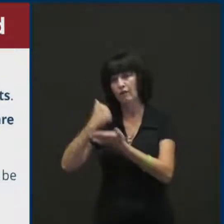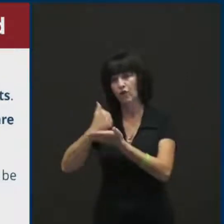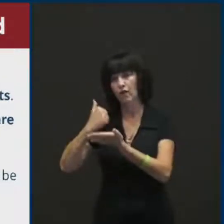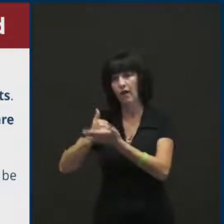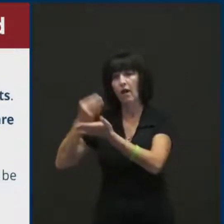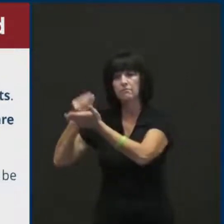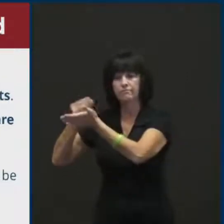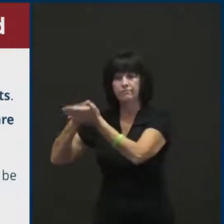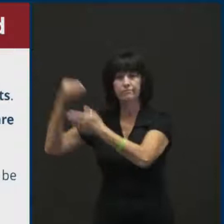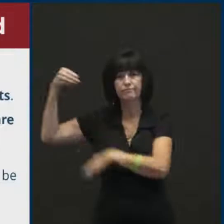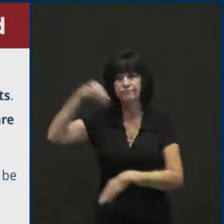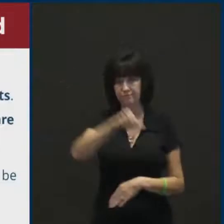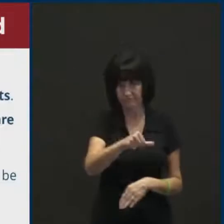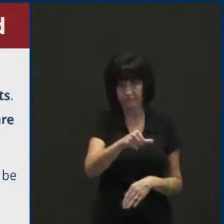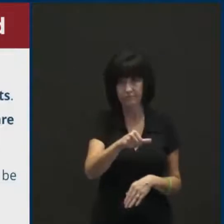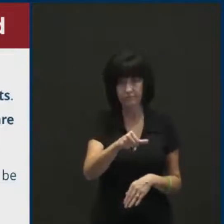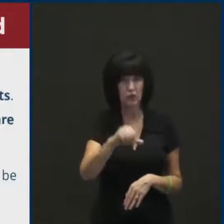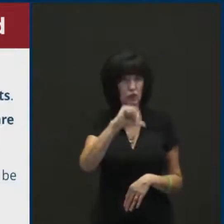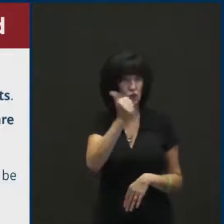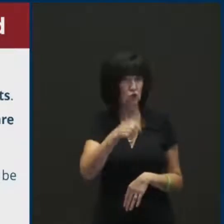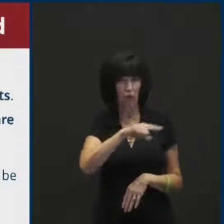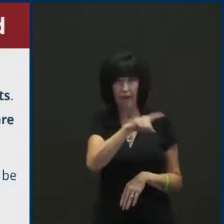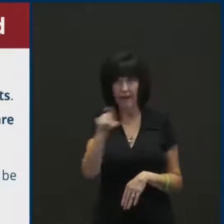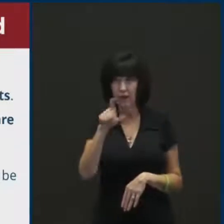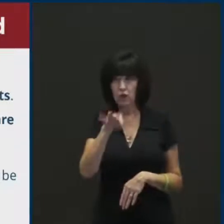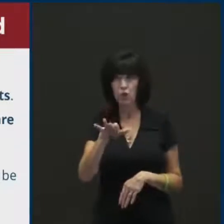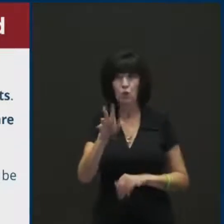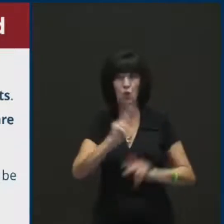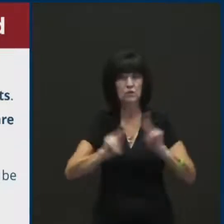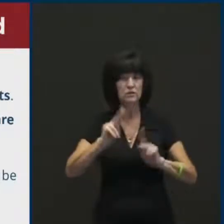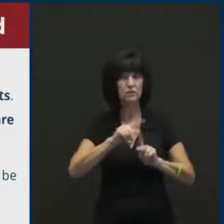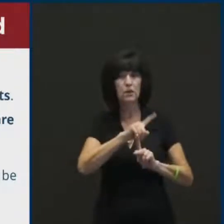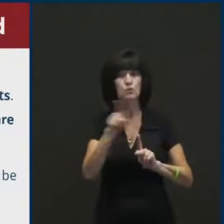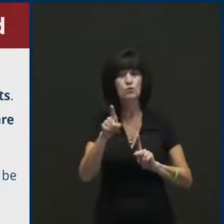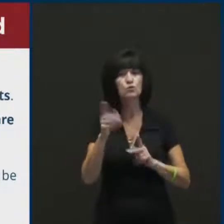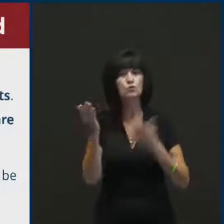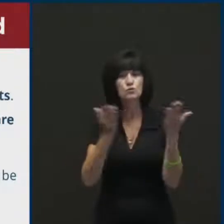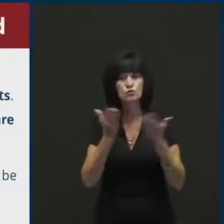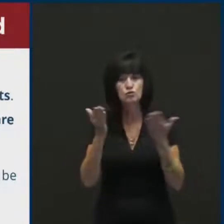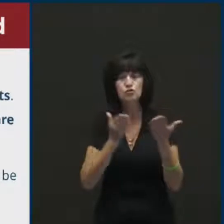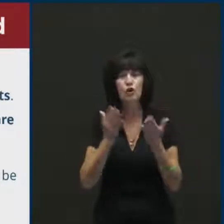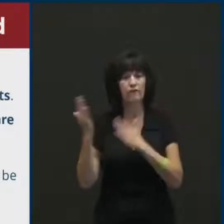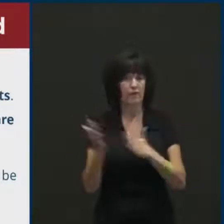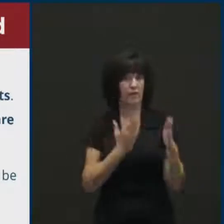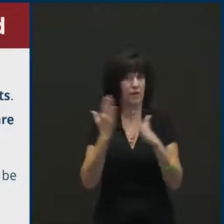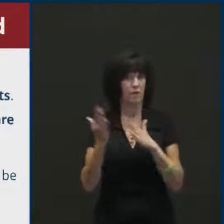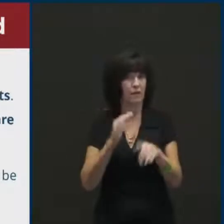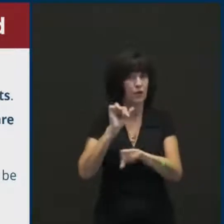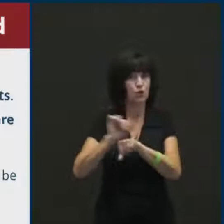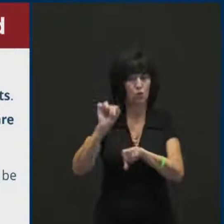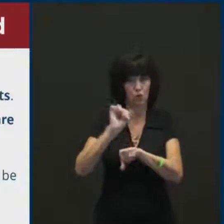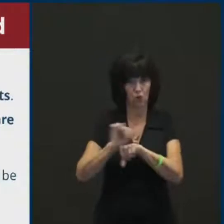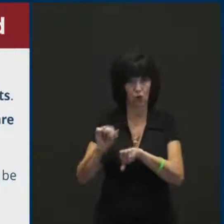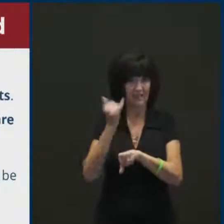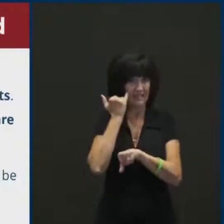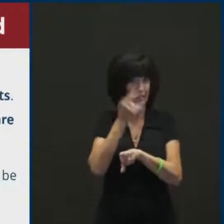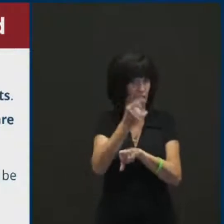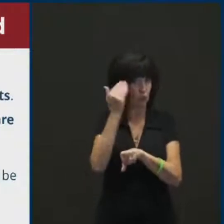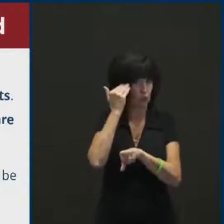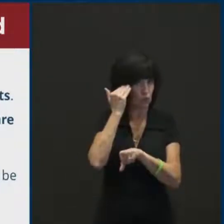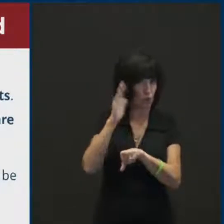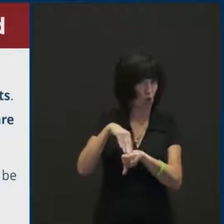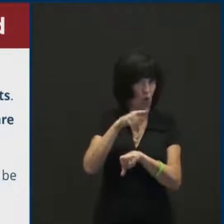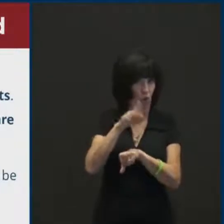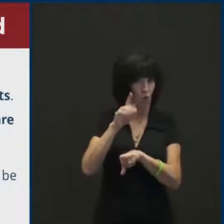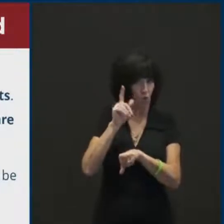people they serve. So again, any of those expenses that have already been incurred or planned efforts that will be purchased and equipment that will